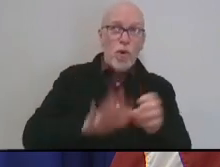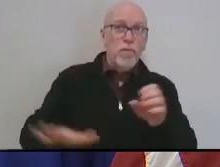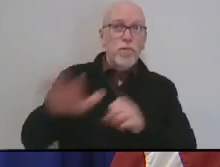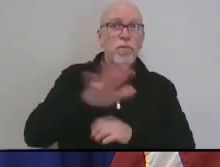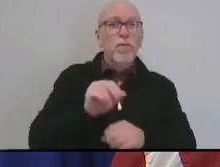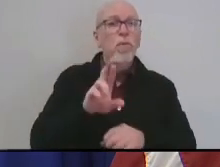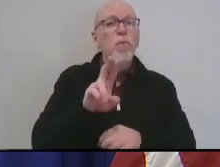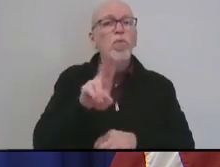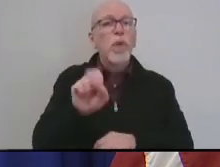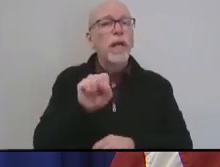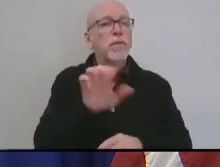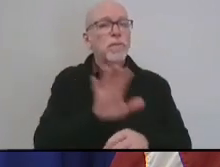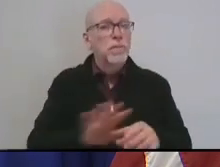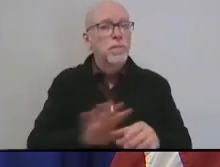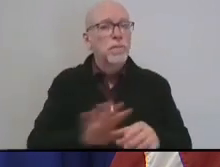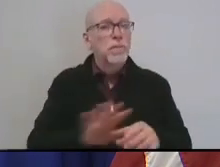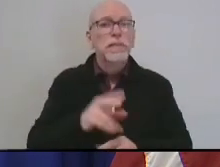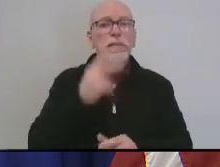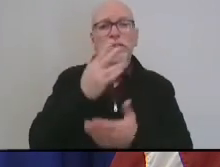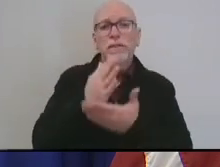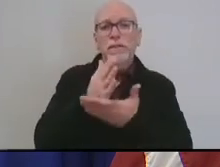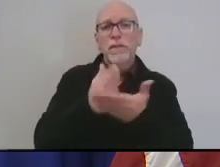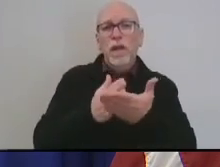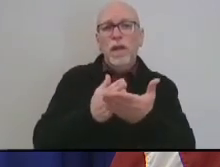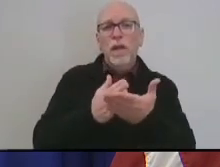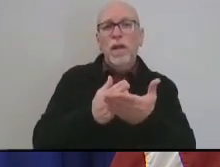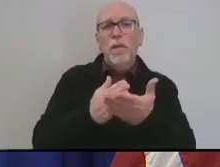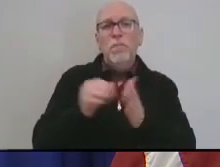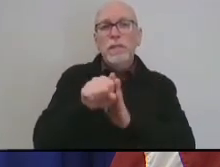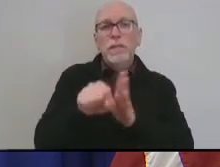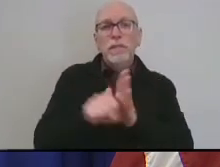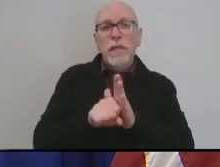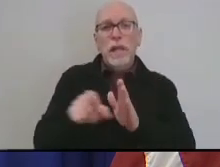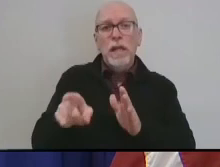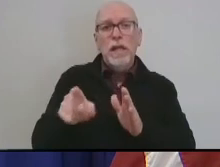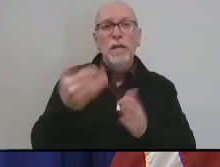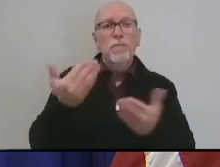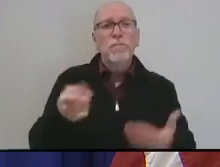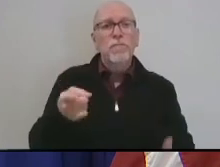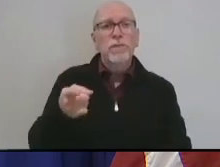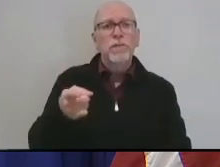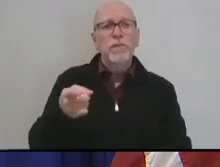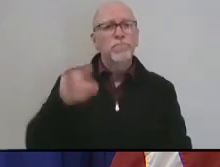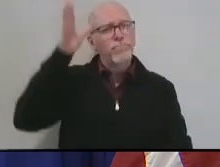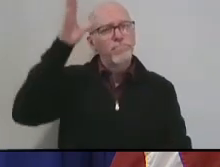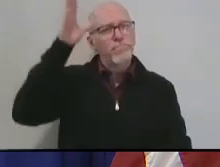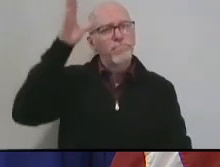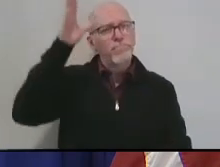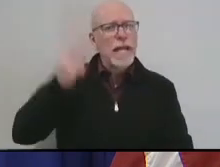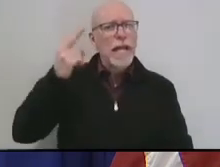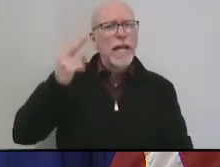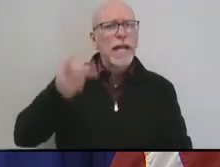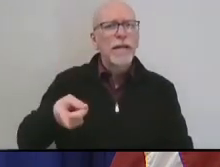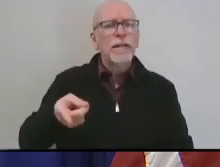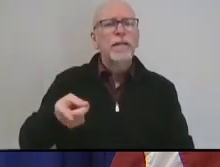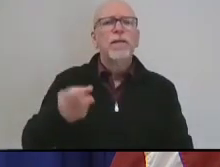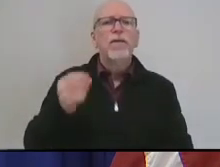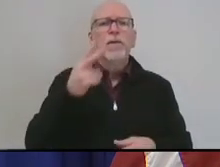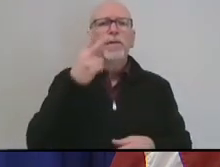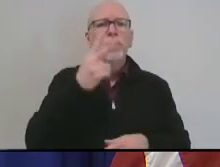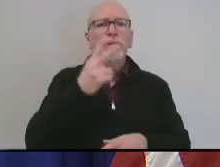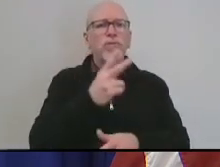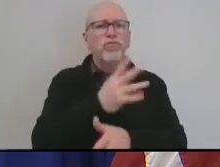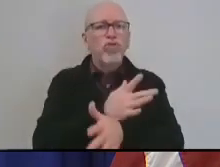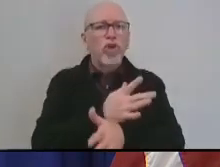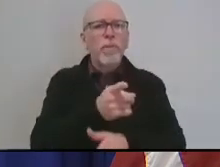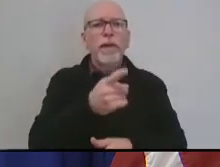some states might be stubbornly high, or you see Germany or Italy say, well, wait a second, we're going in